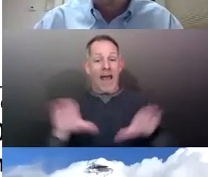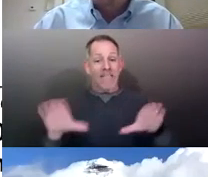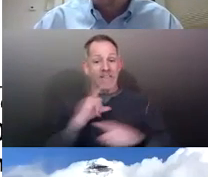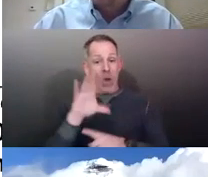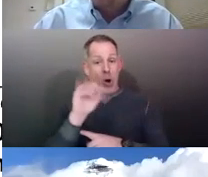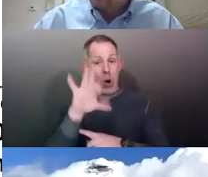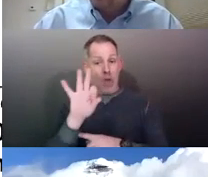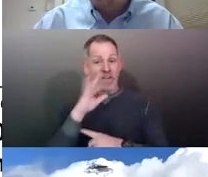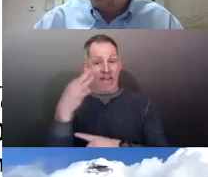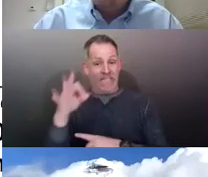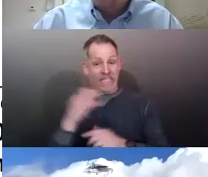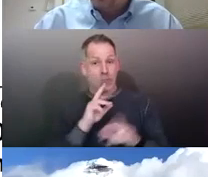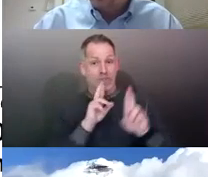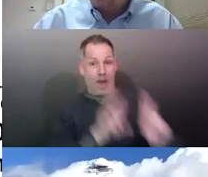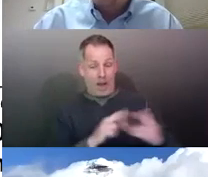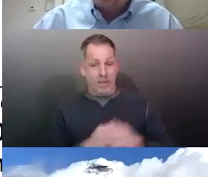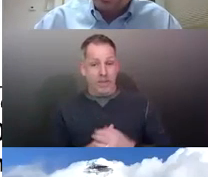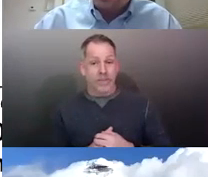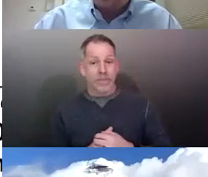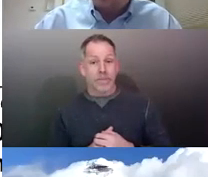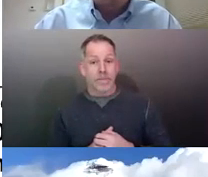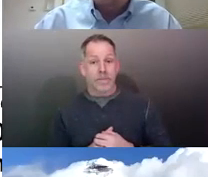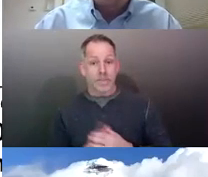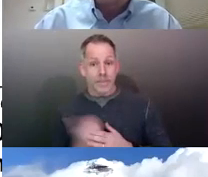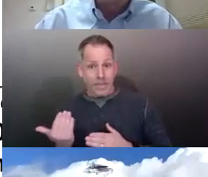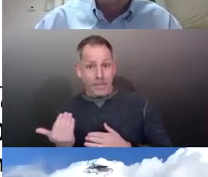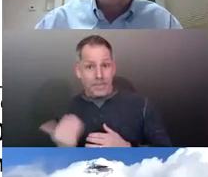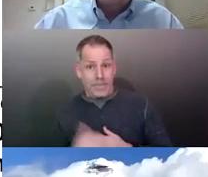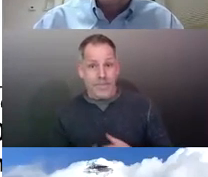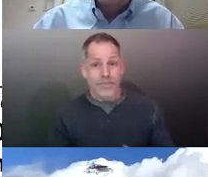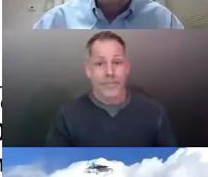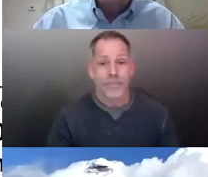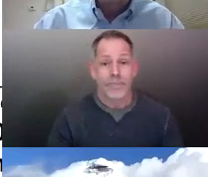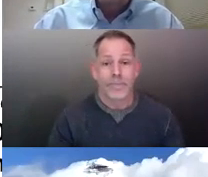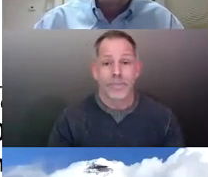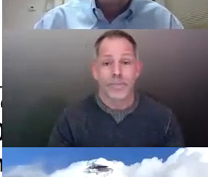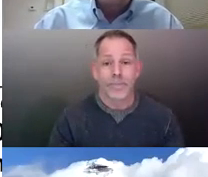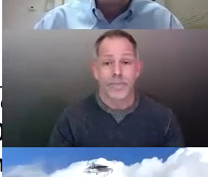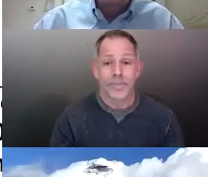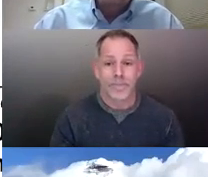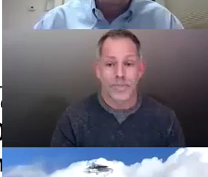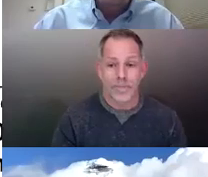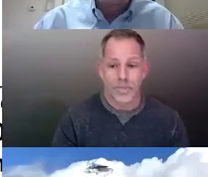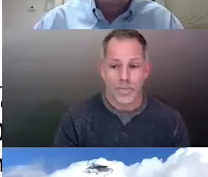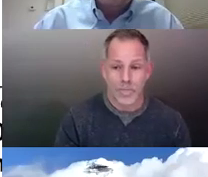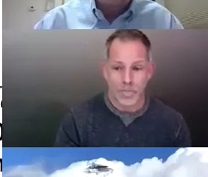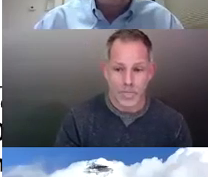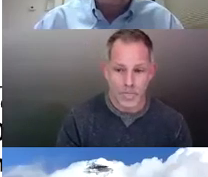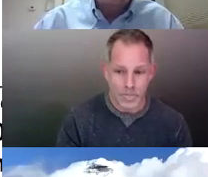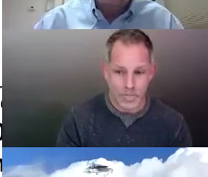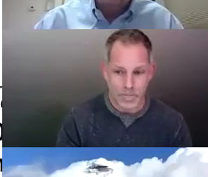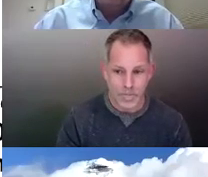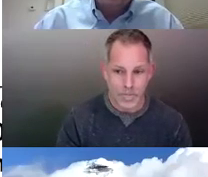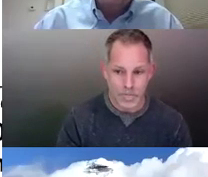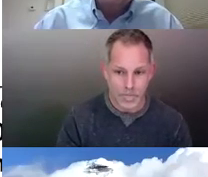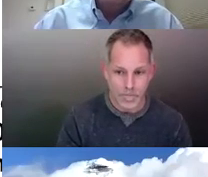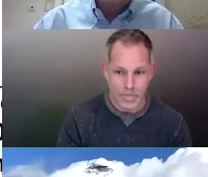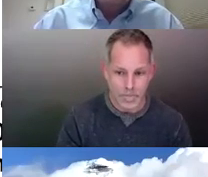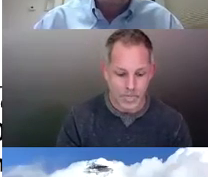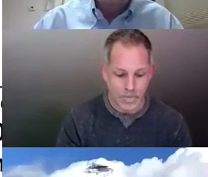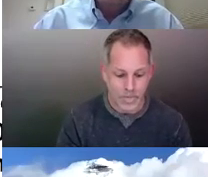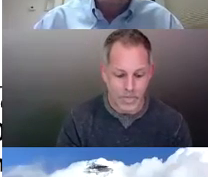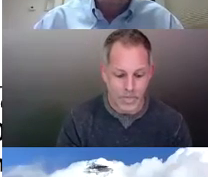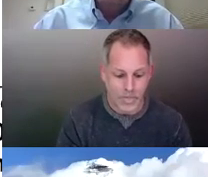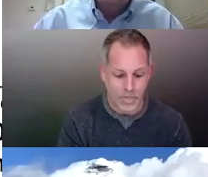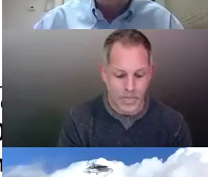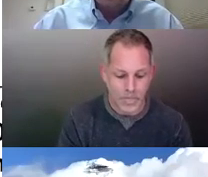tabular form of what you just looked at, more or less. And it's just to highlight that those age groups 20